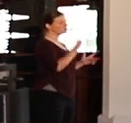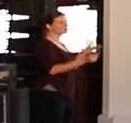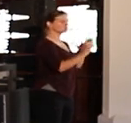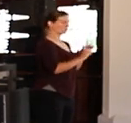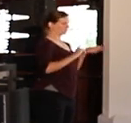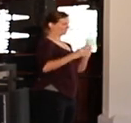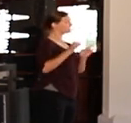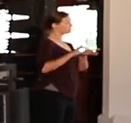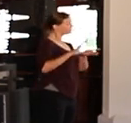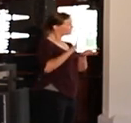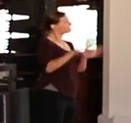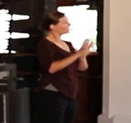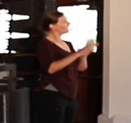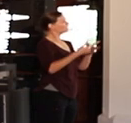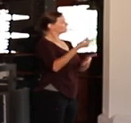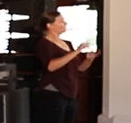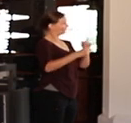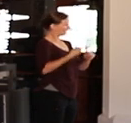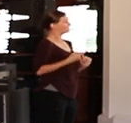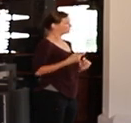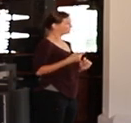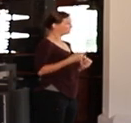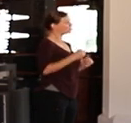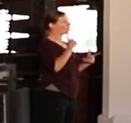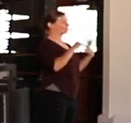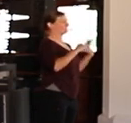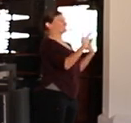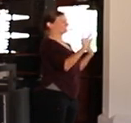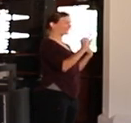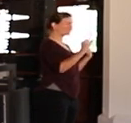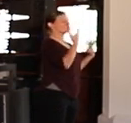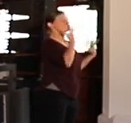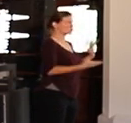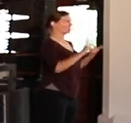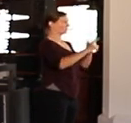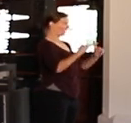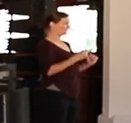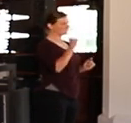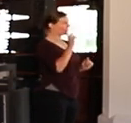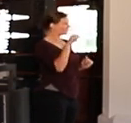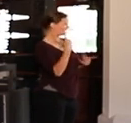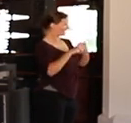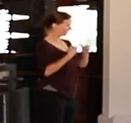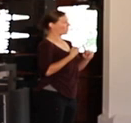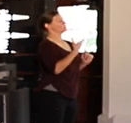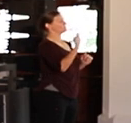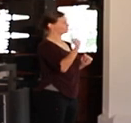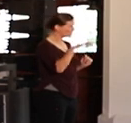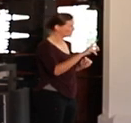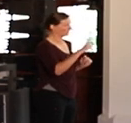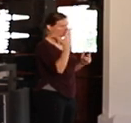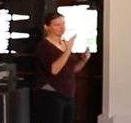you need to get some new friends. Remember, I didn't say just get friends, some good ones. Get some good friends. And so I assure